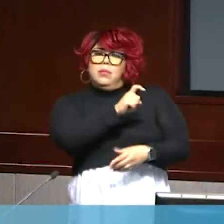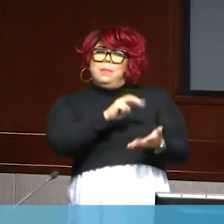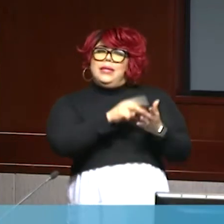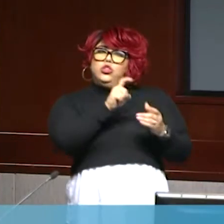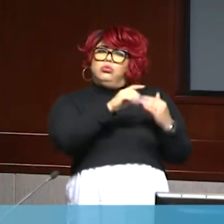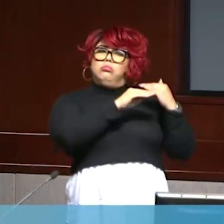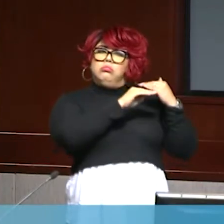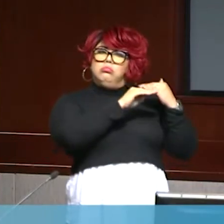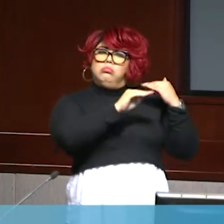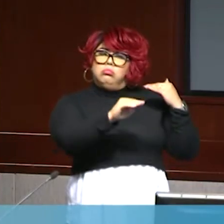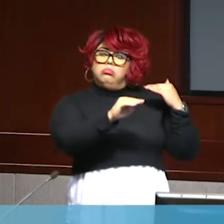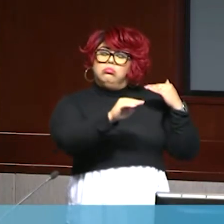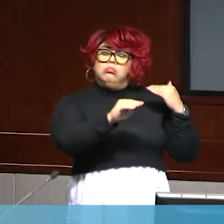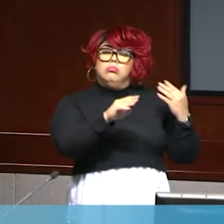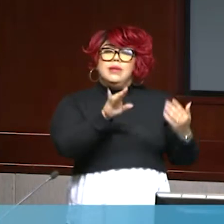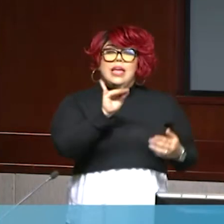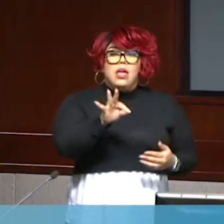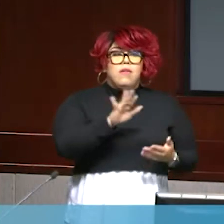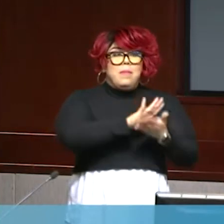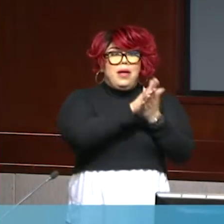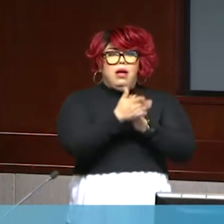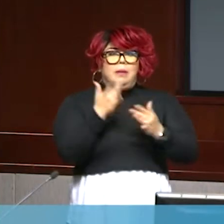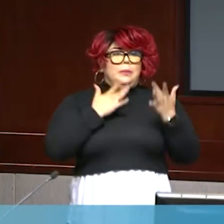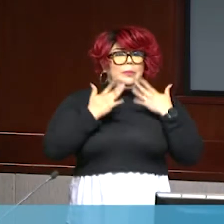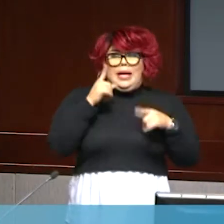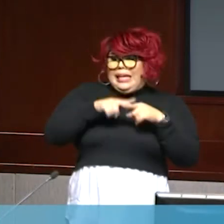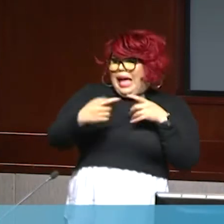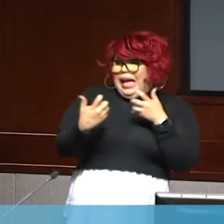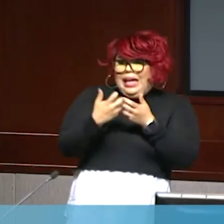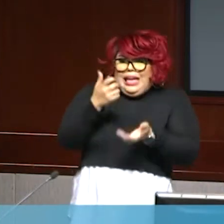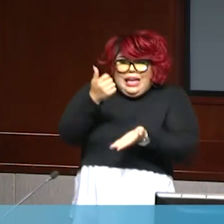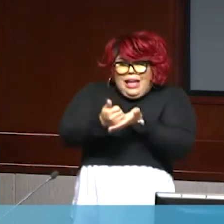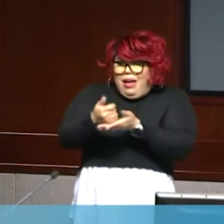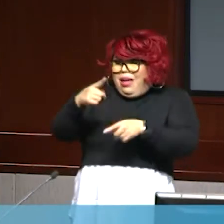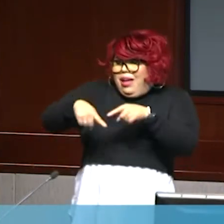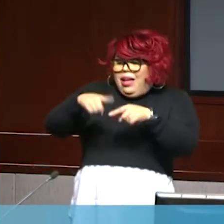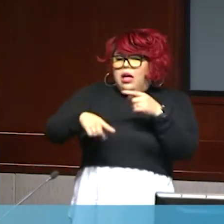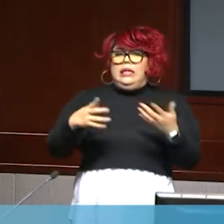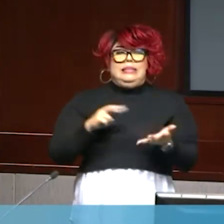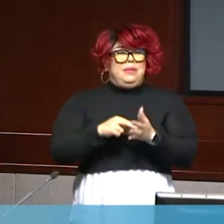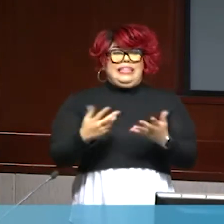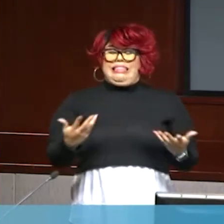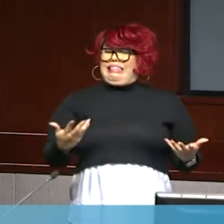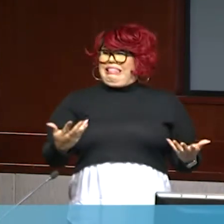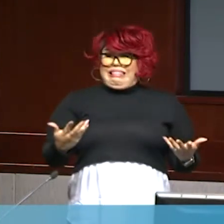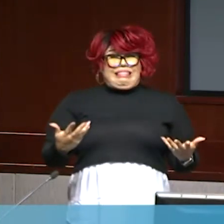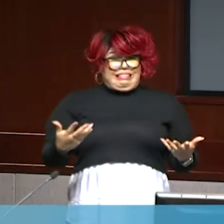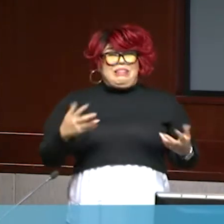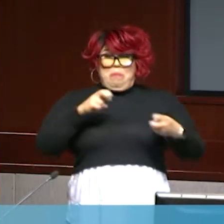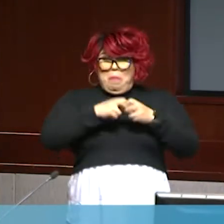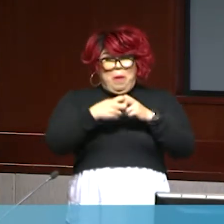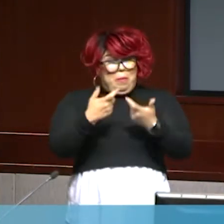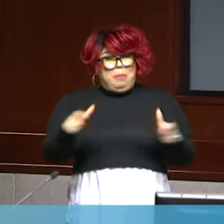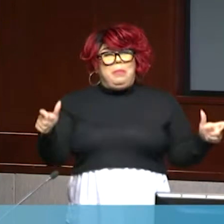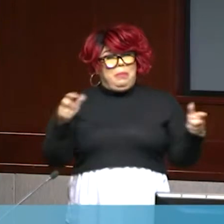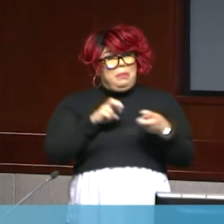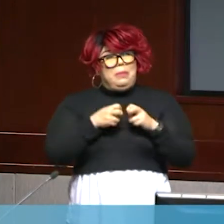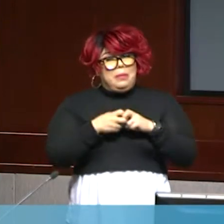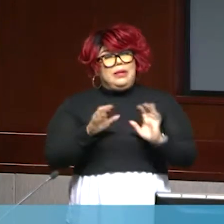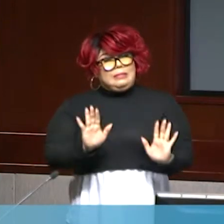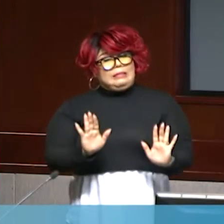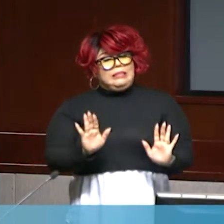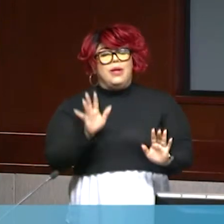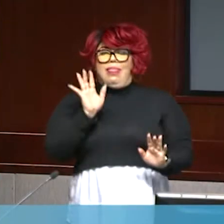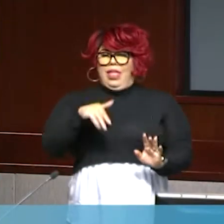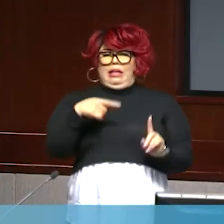maintained. If it is not, we have a significant problem. So that, at the end of